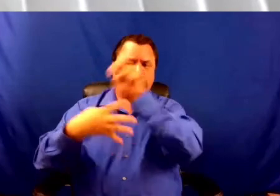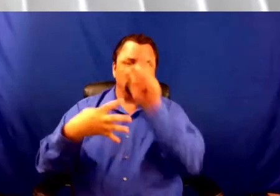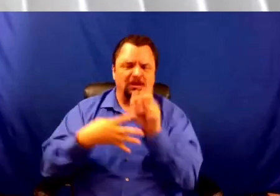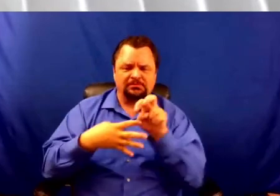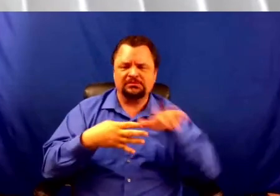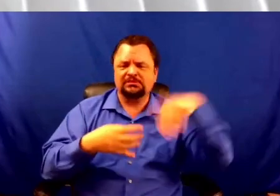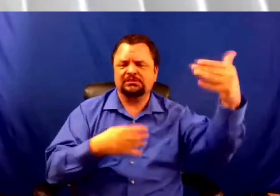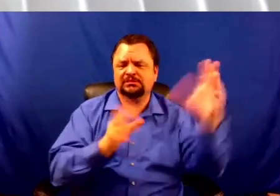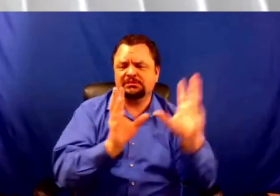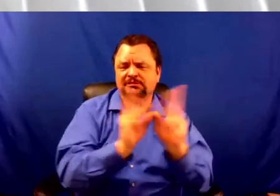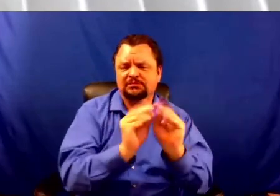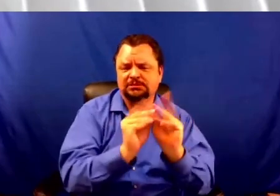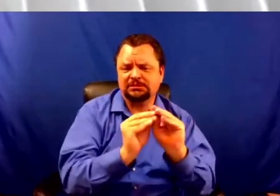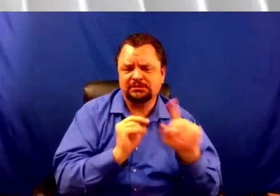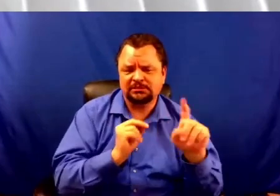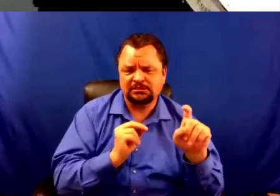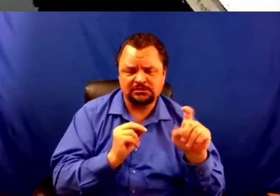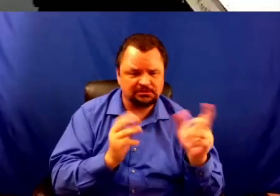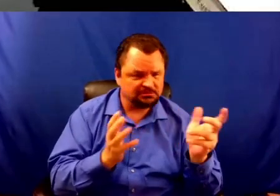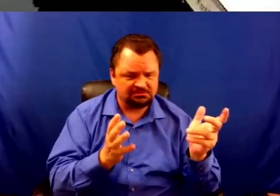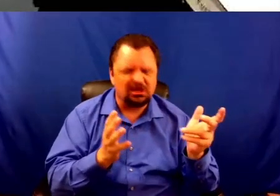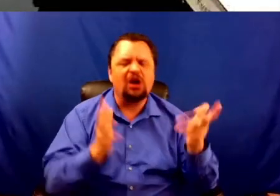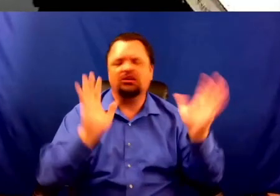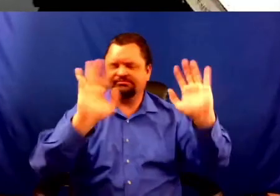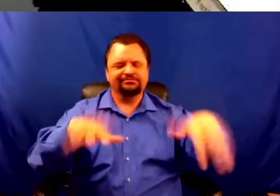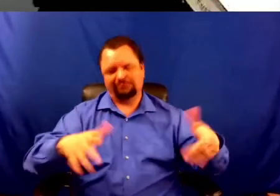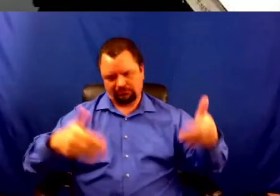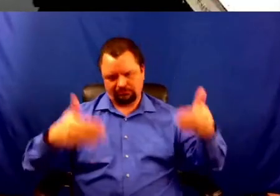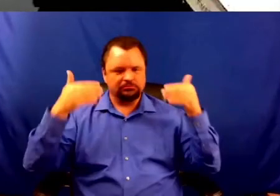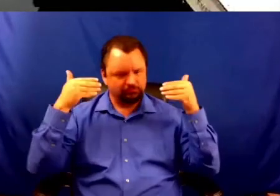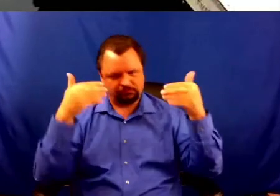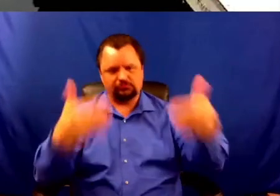Let's approve the two contracts.